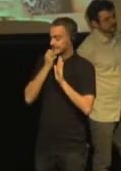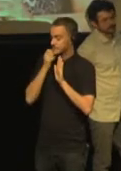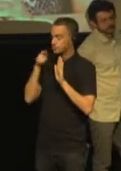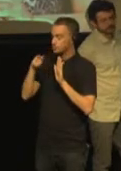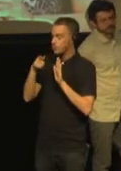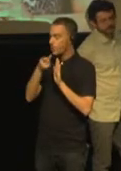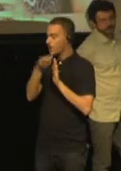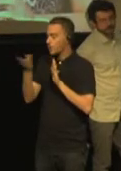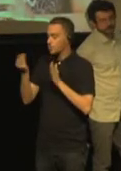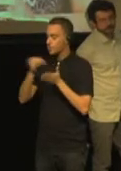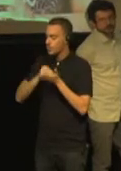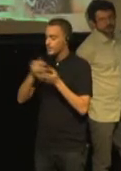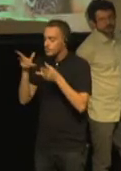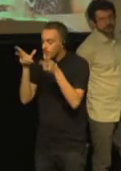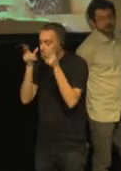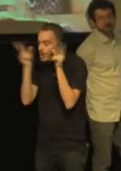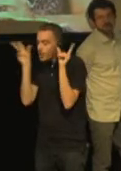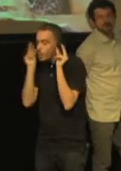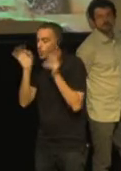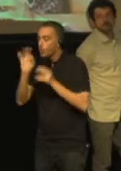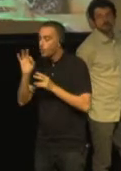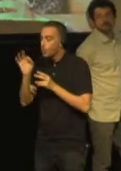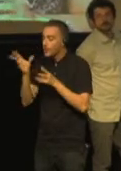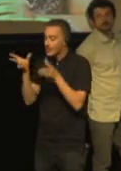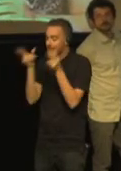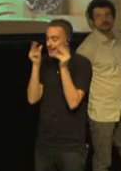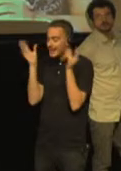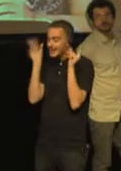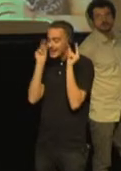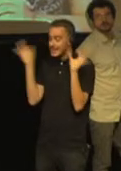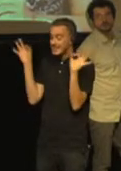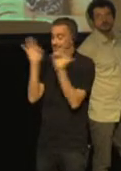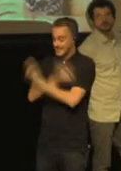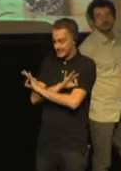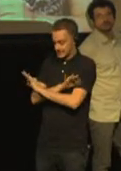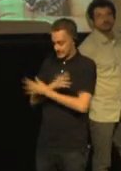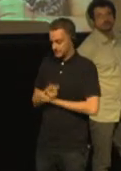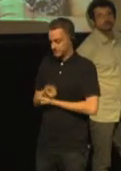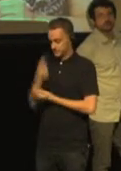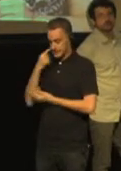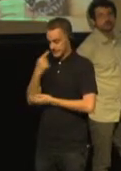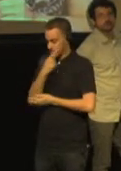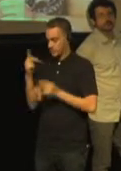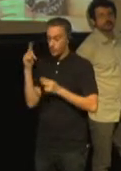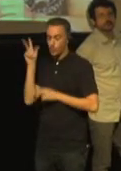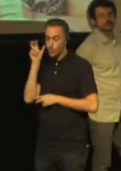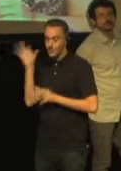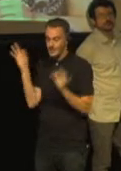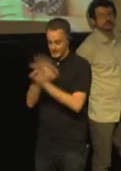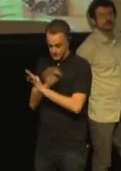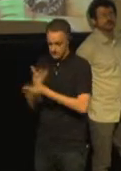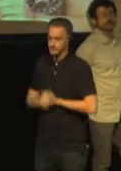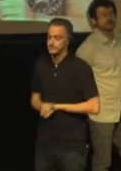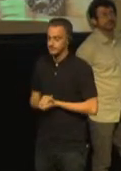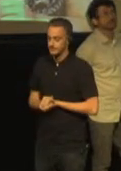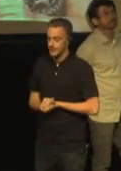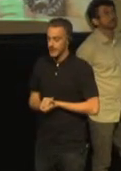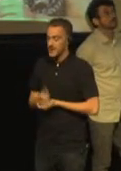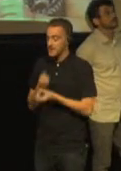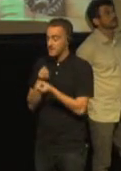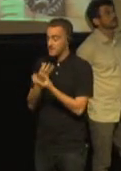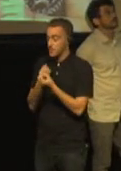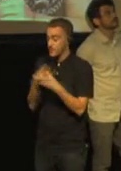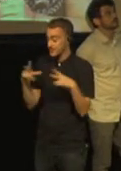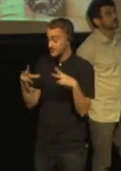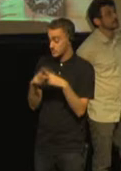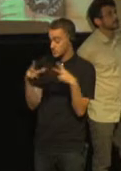We also couldn't find any real evidence of health and social care data that we could use to